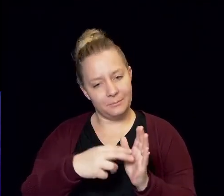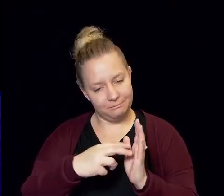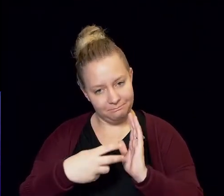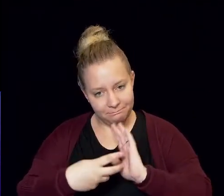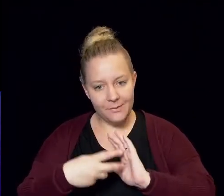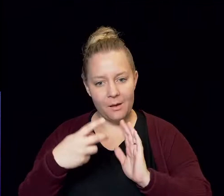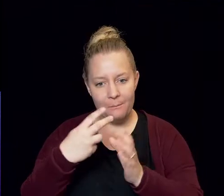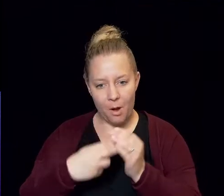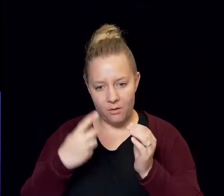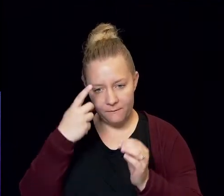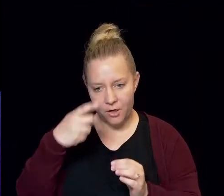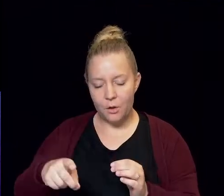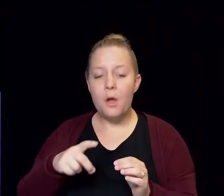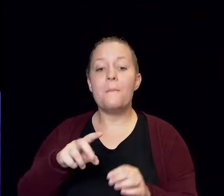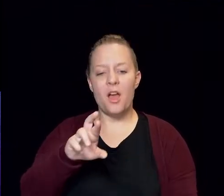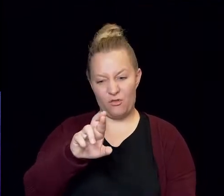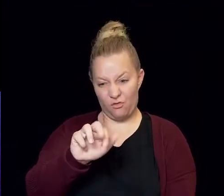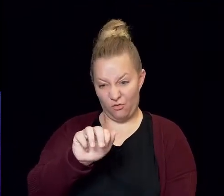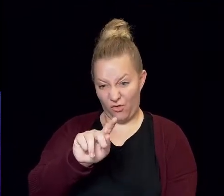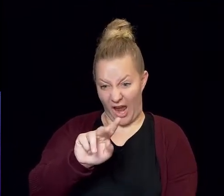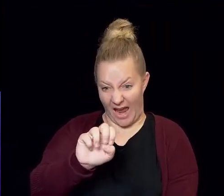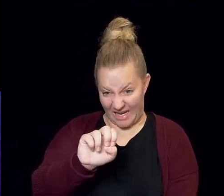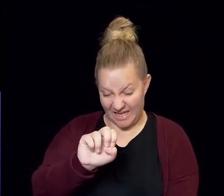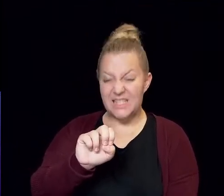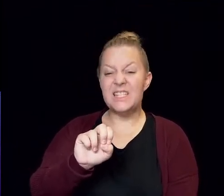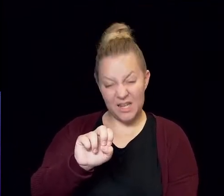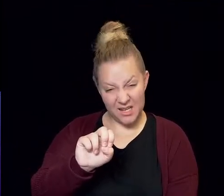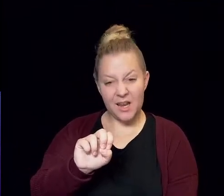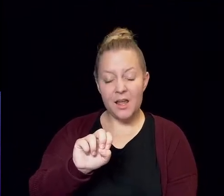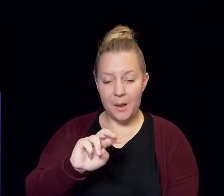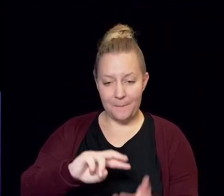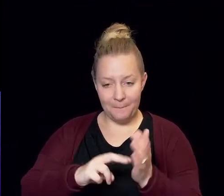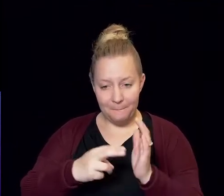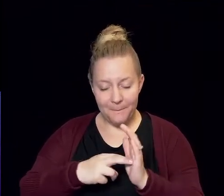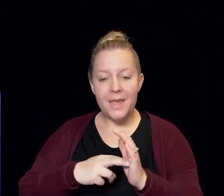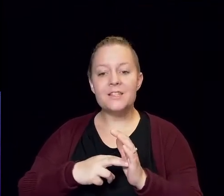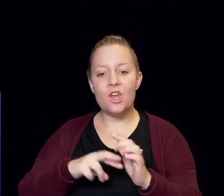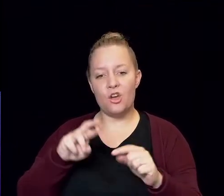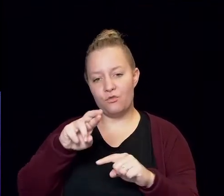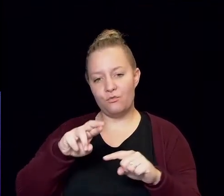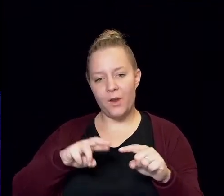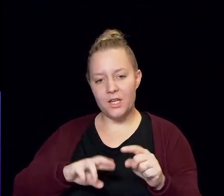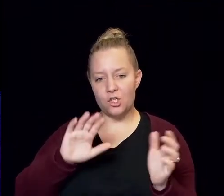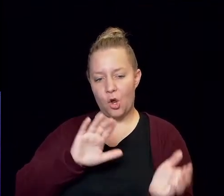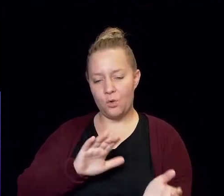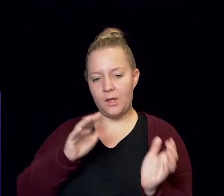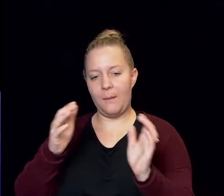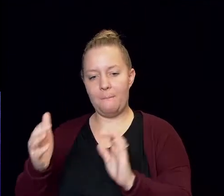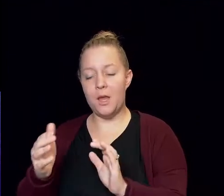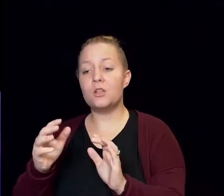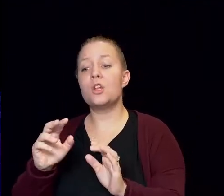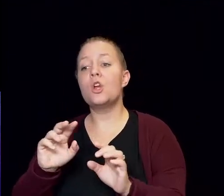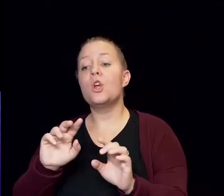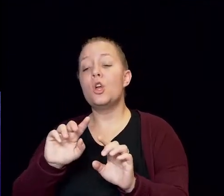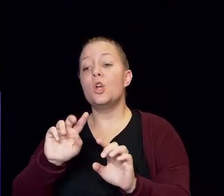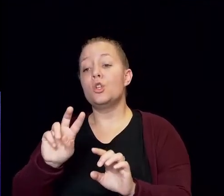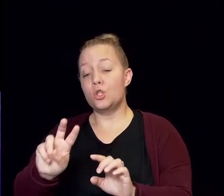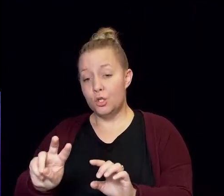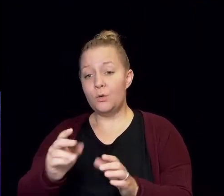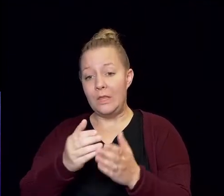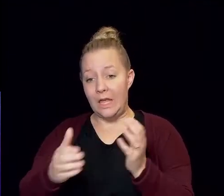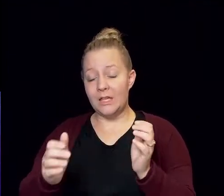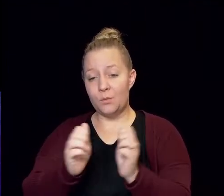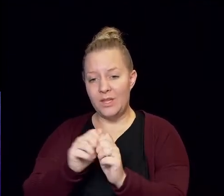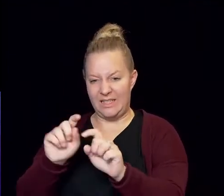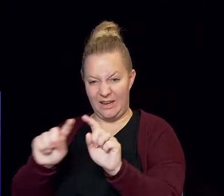process, but basically a rate, whenever you hear us talk about a rate, it's just a ratio that compares two quantities with different units. So for example, I'm going